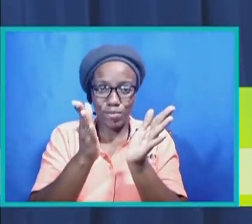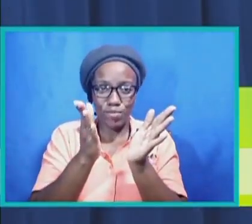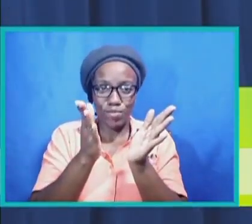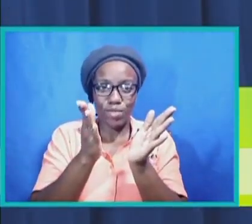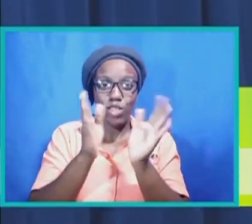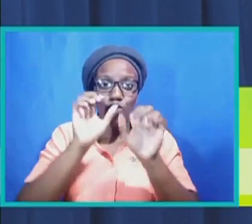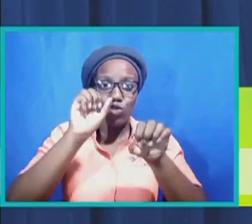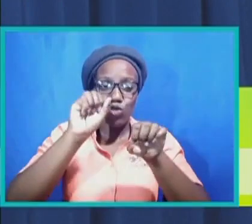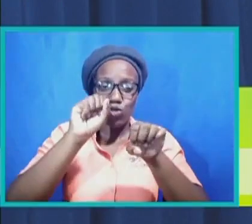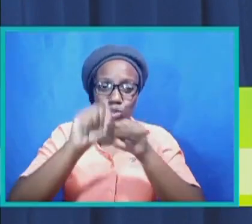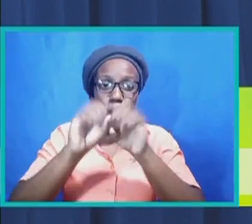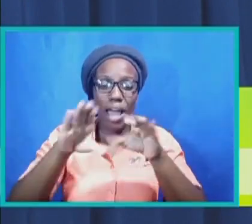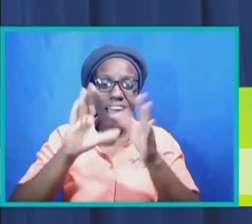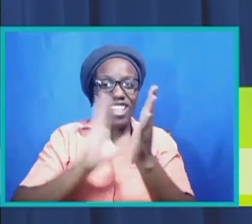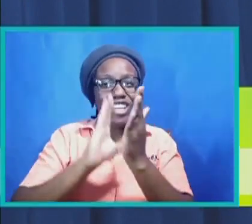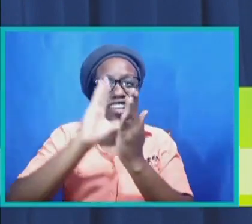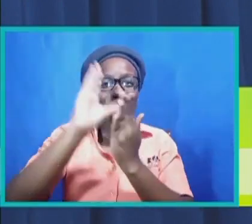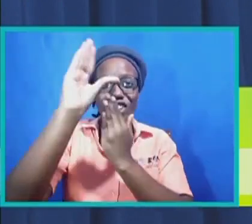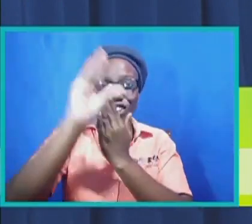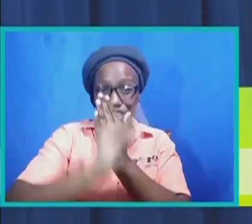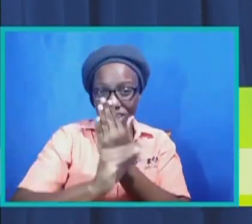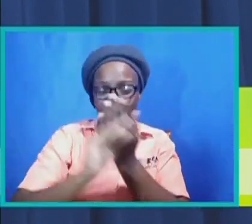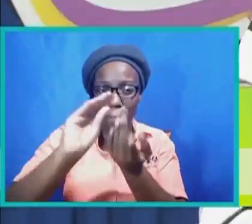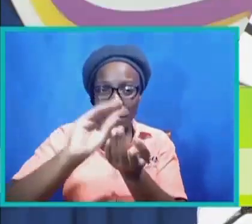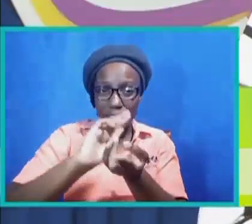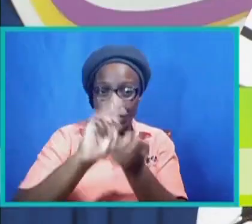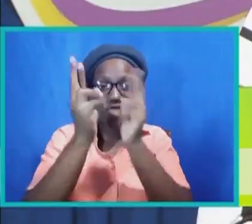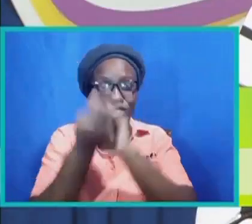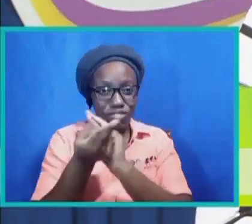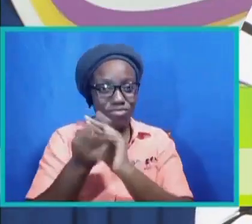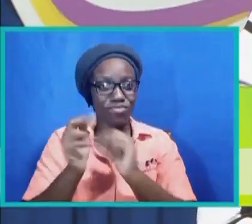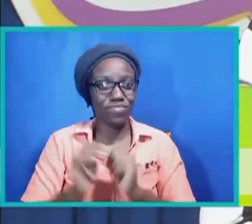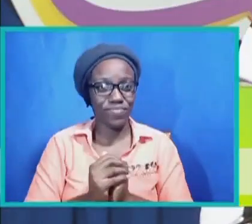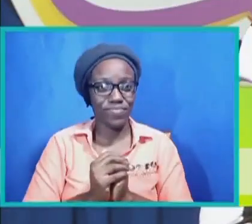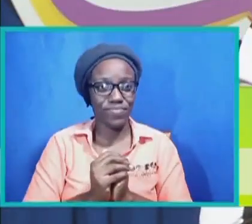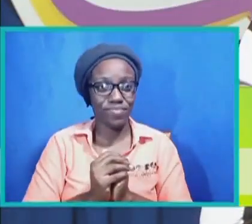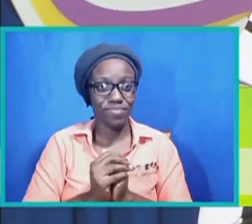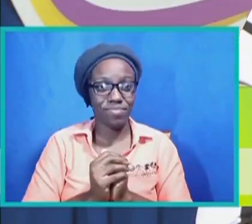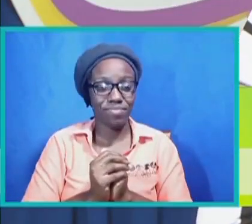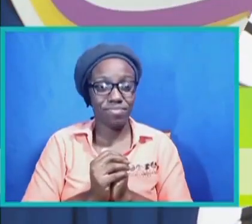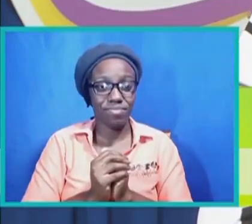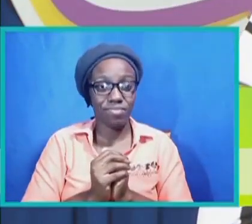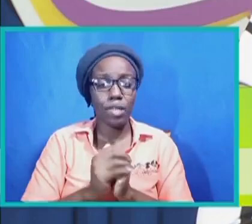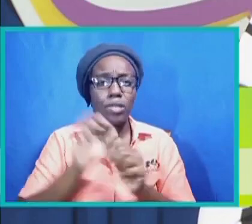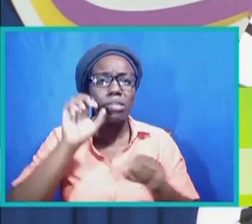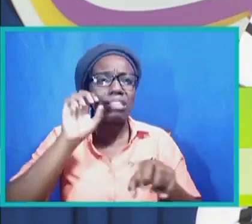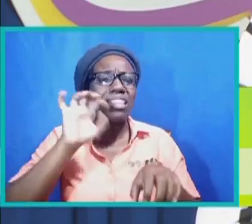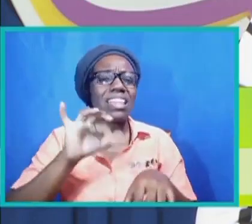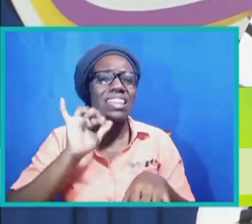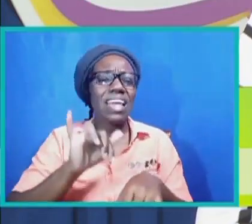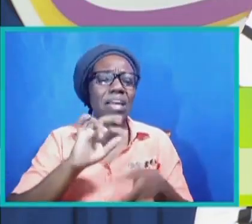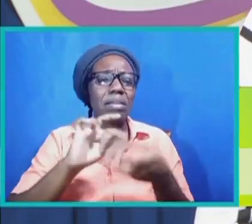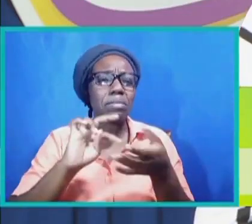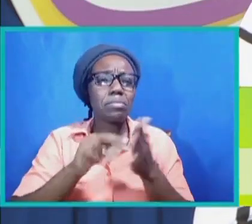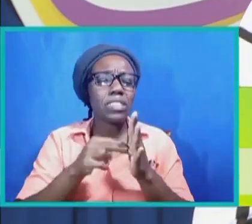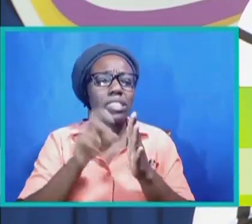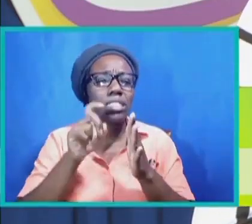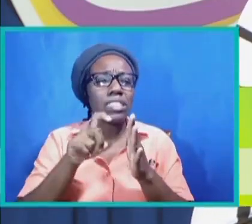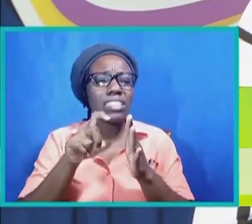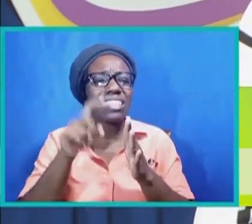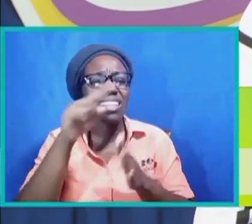is less punitive, less around monitoring, and more around things that students perceive to be